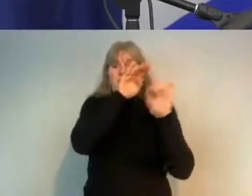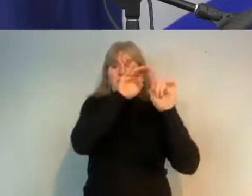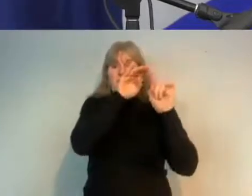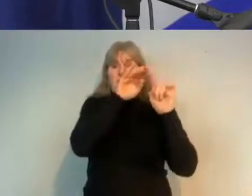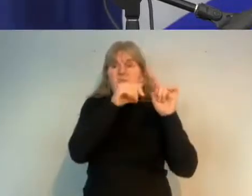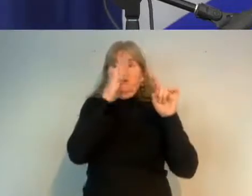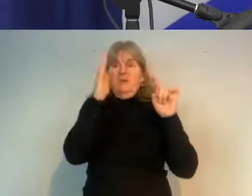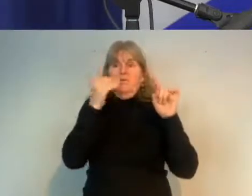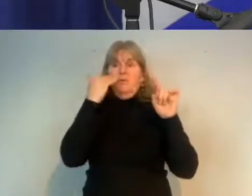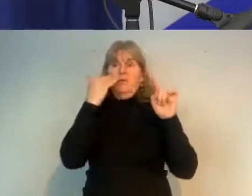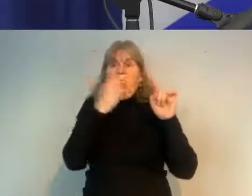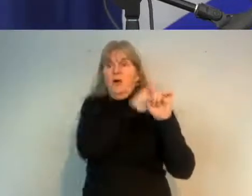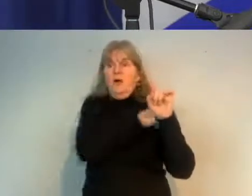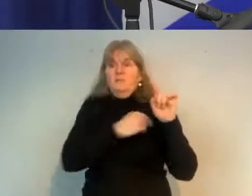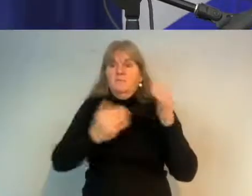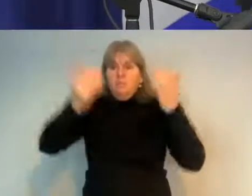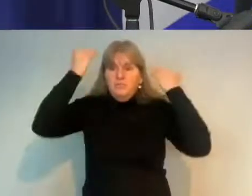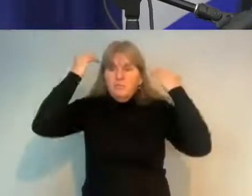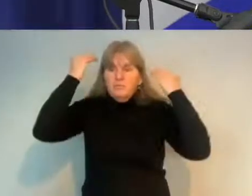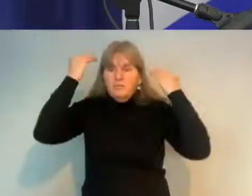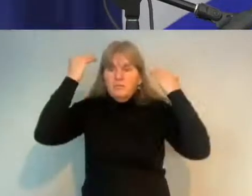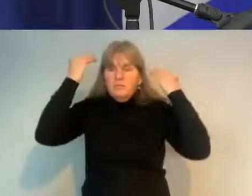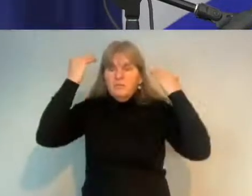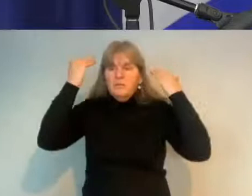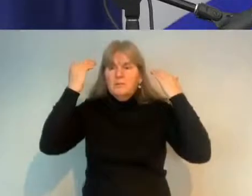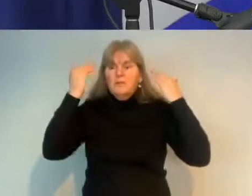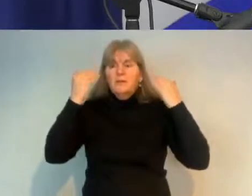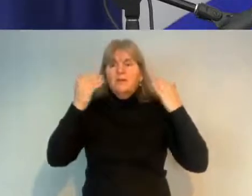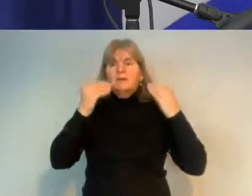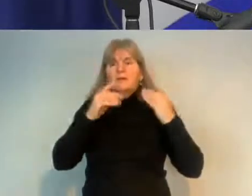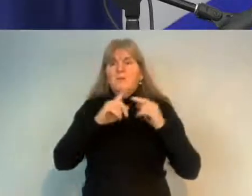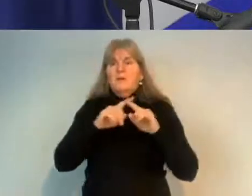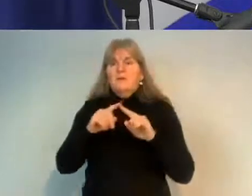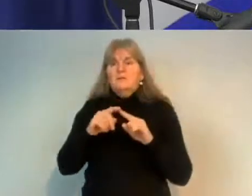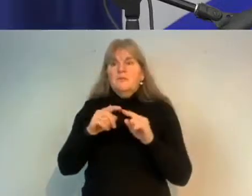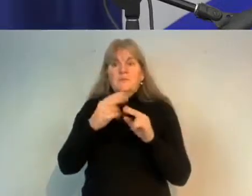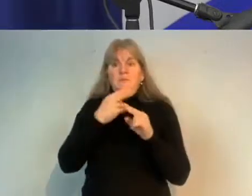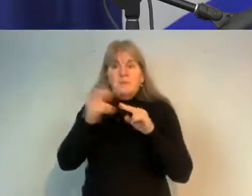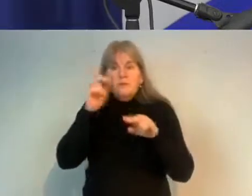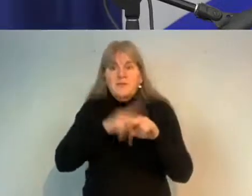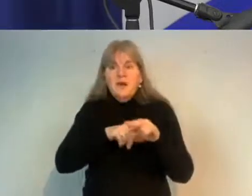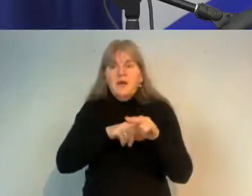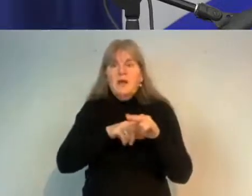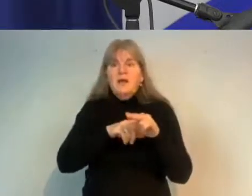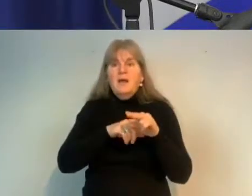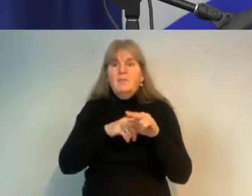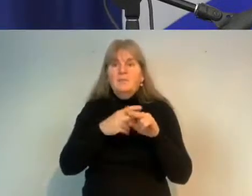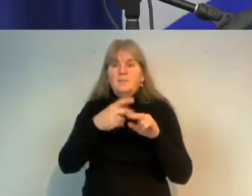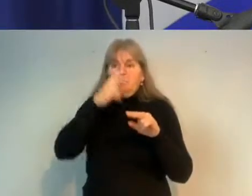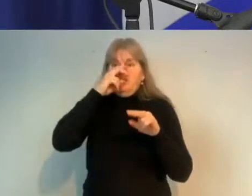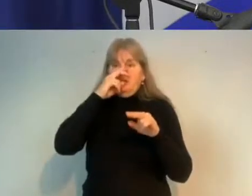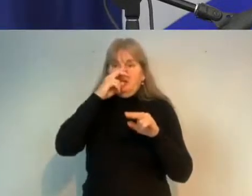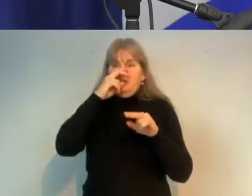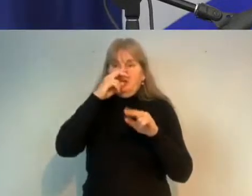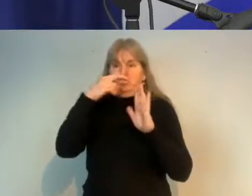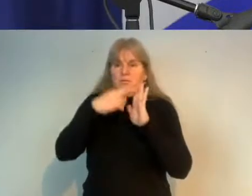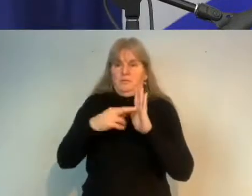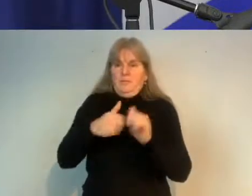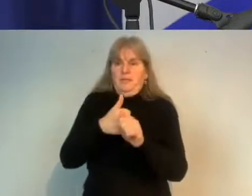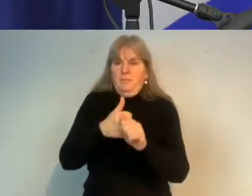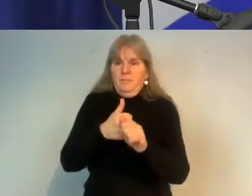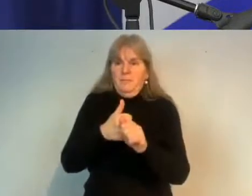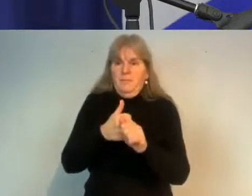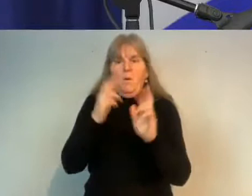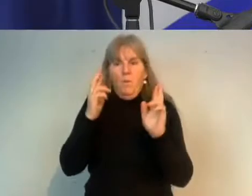overwhelm. But it also makes it a short period where we need these strict measures. And my hope is that we'll be able to reduce